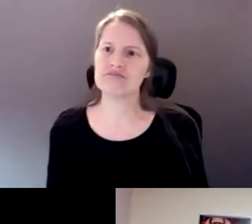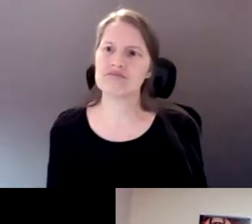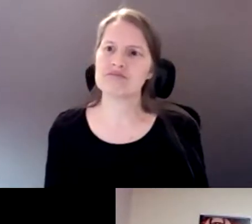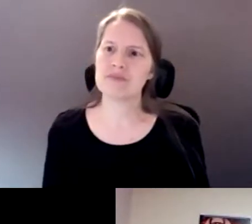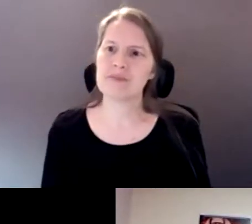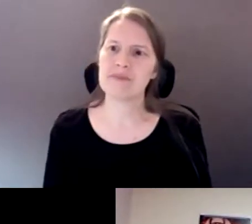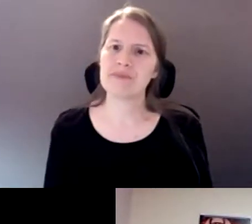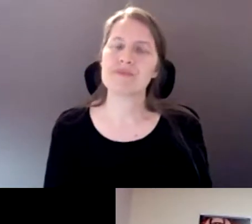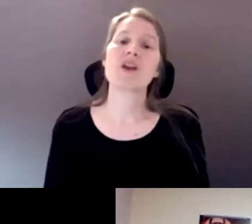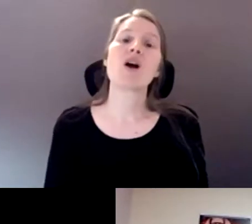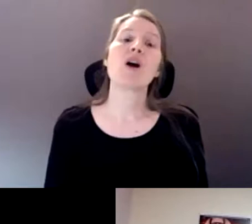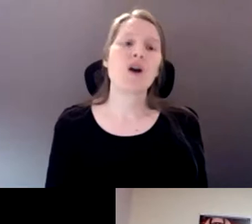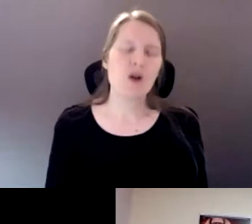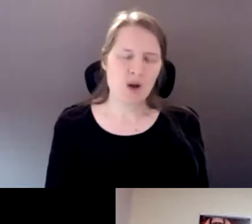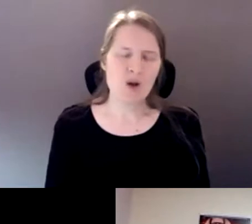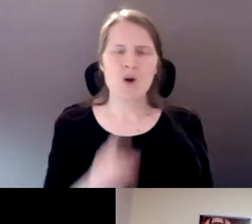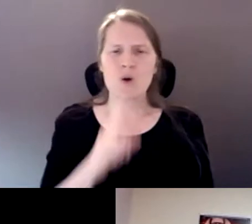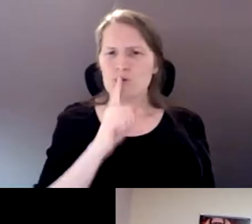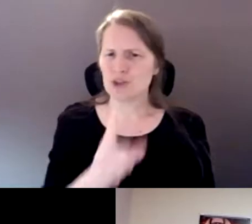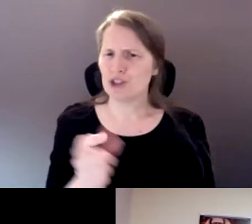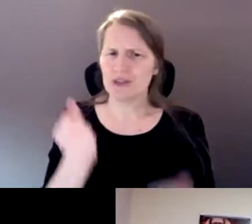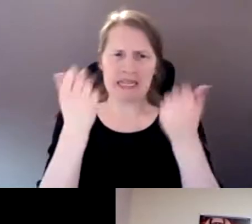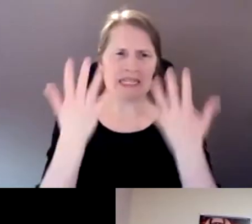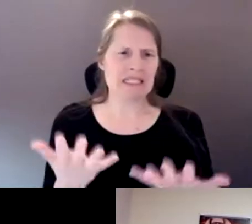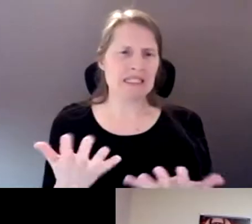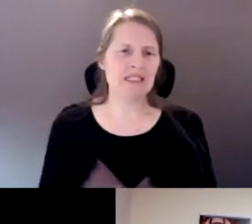Oh yeah, there are many